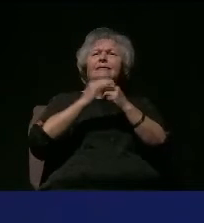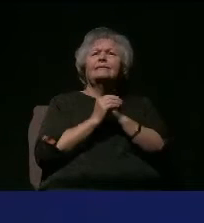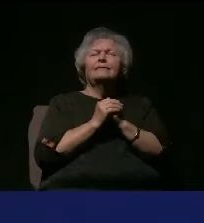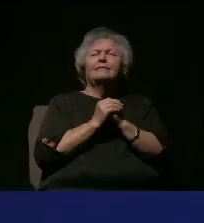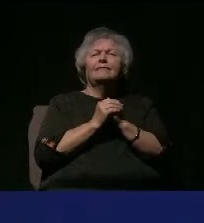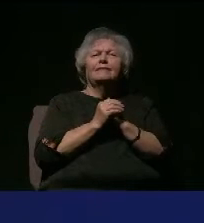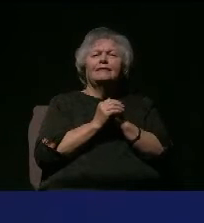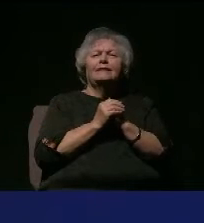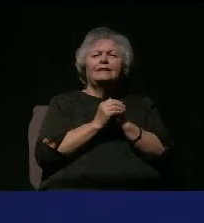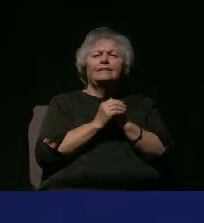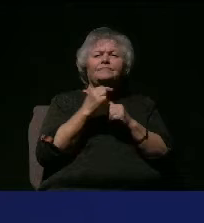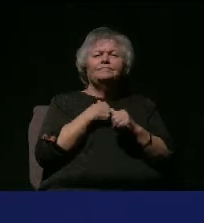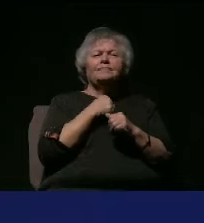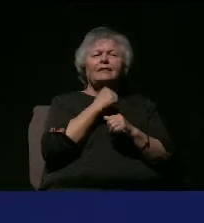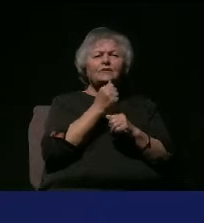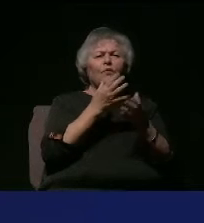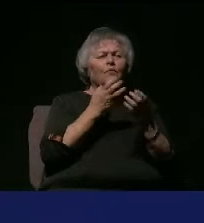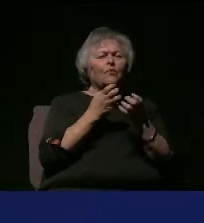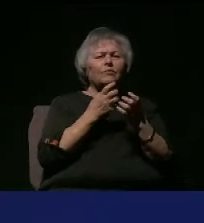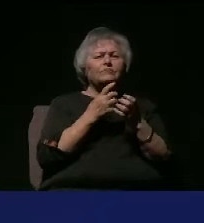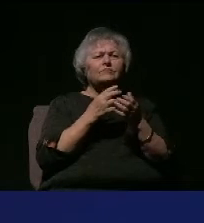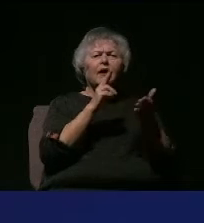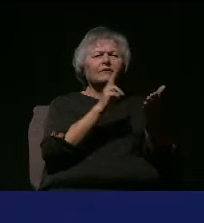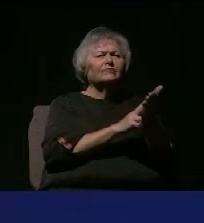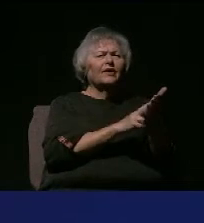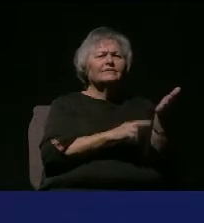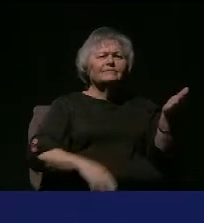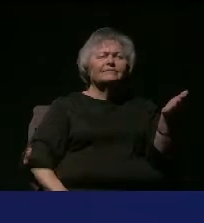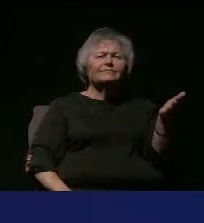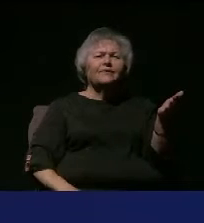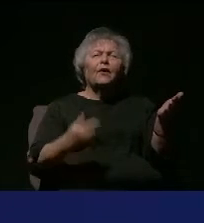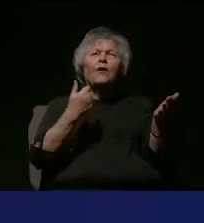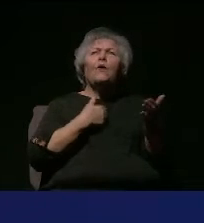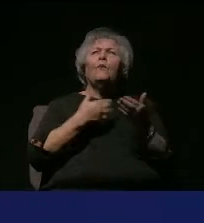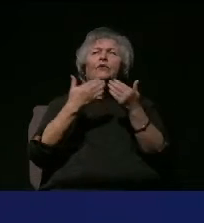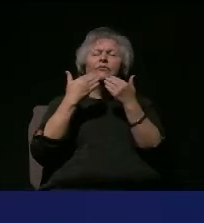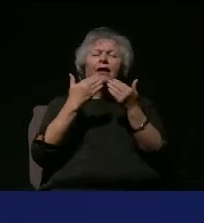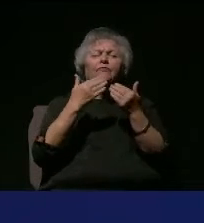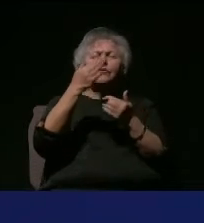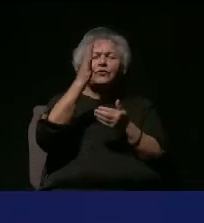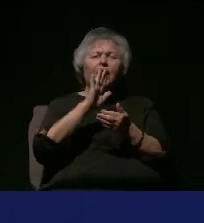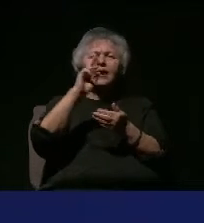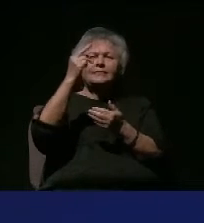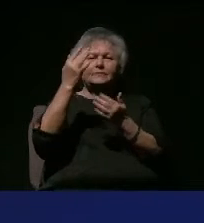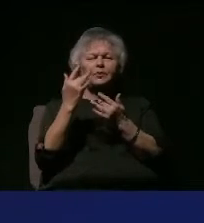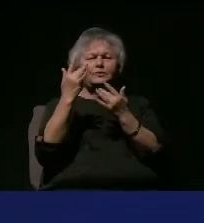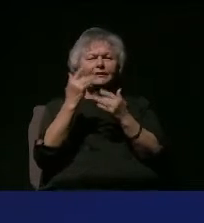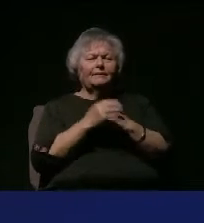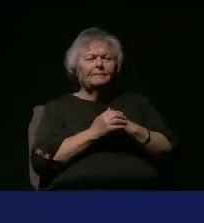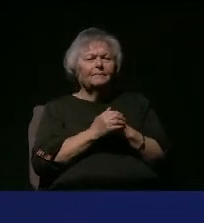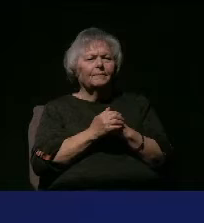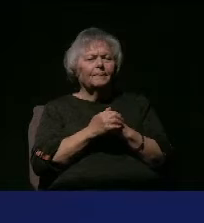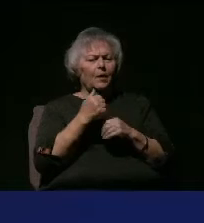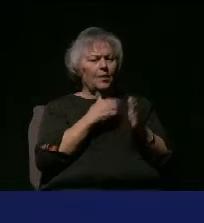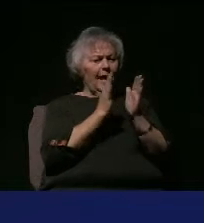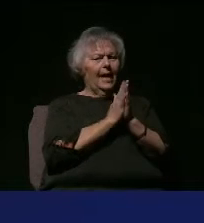be any kind of a contract. We can all be thankful that God's mercy extends to those who respond to His call. Now, I'm going to ask